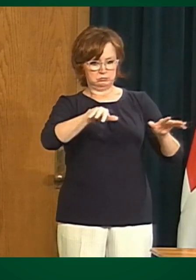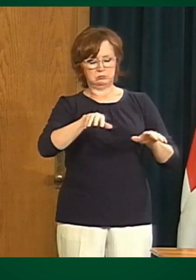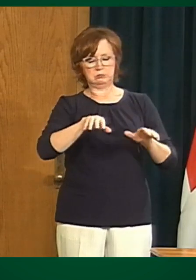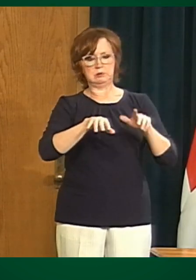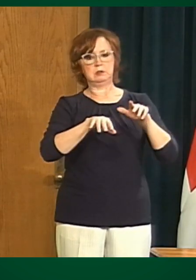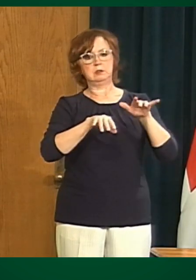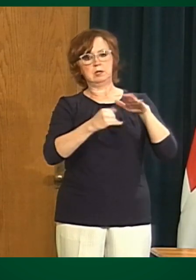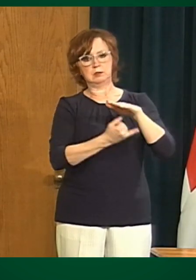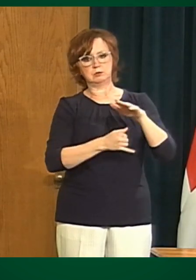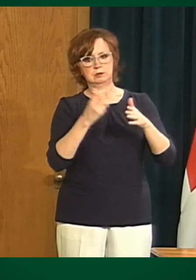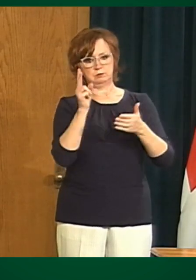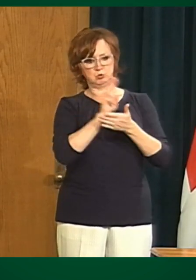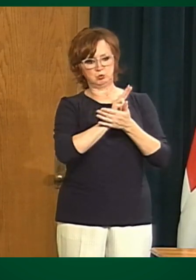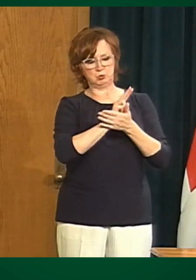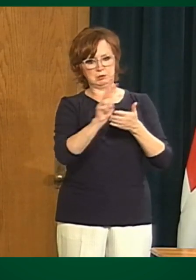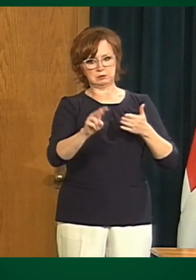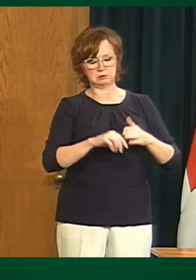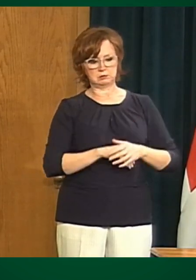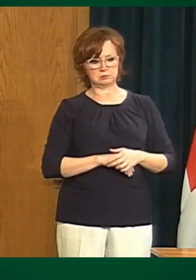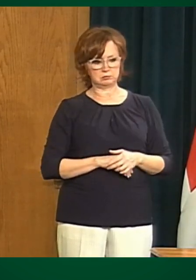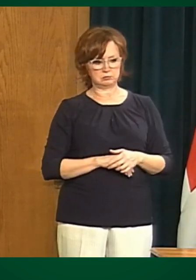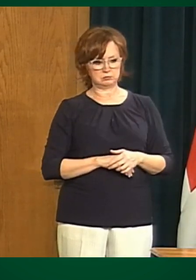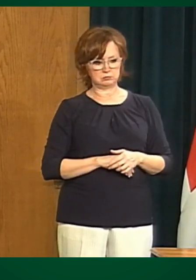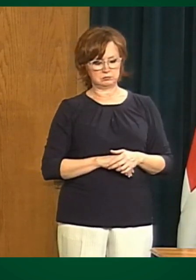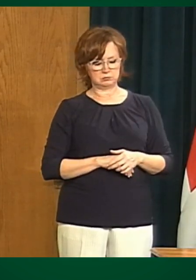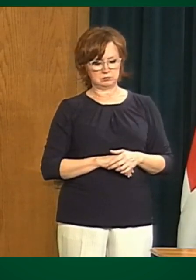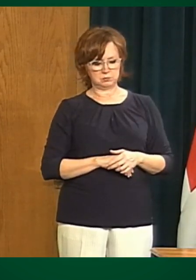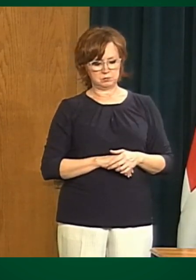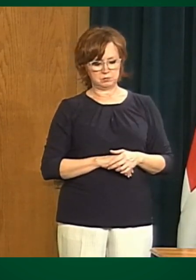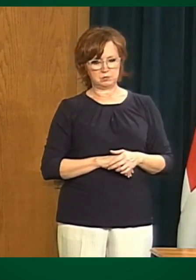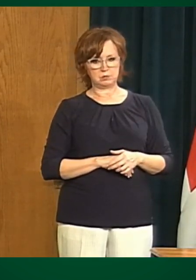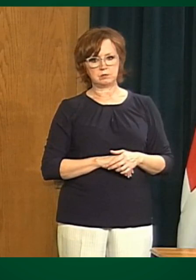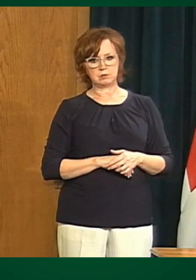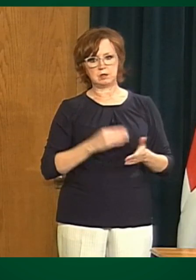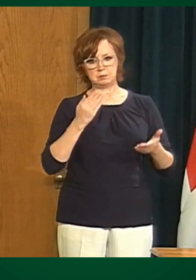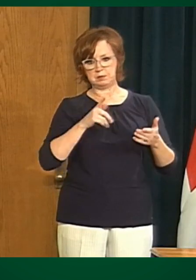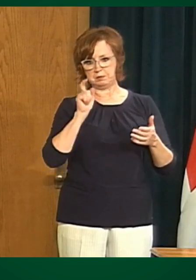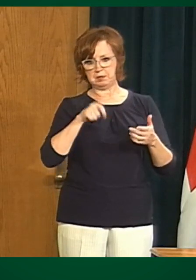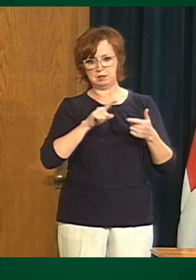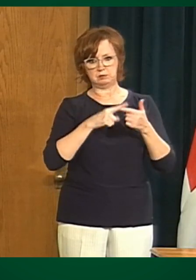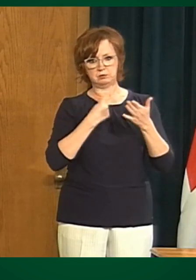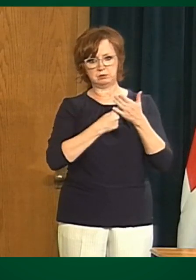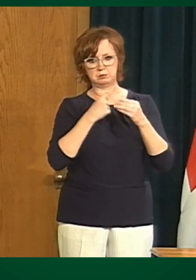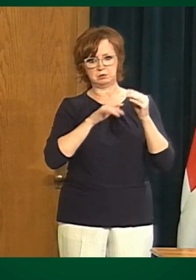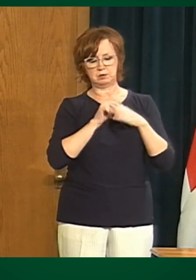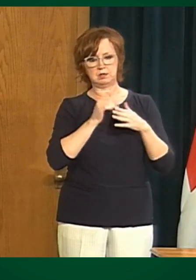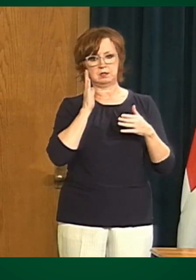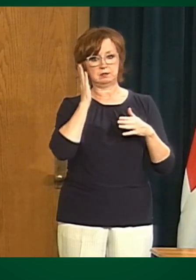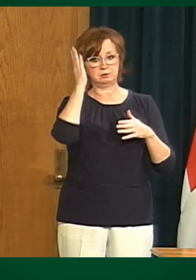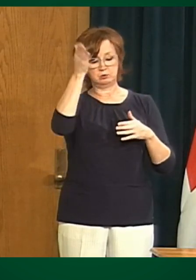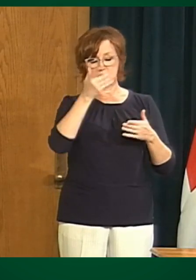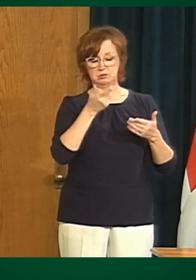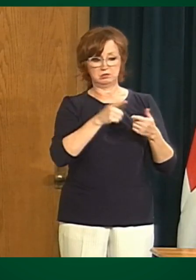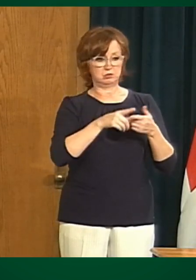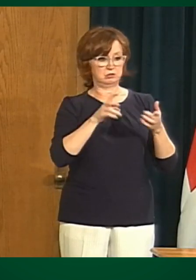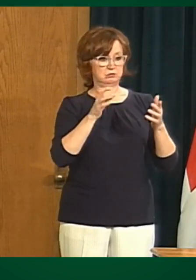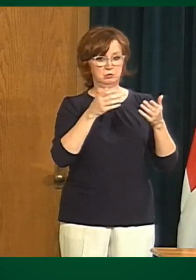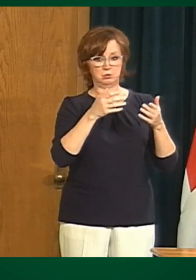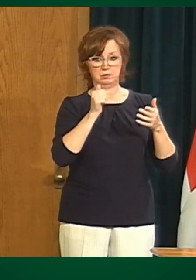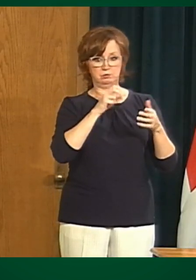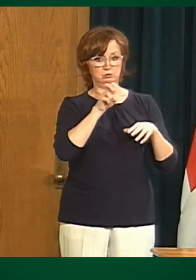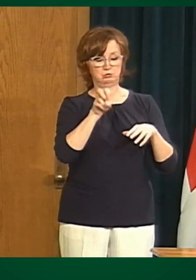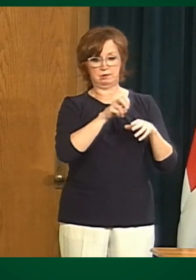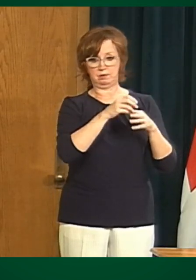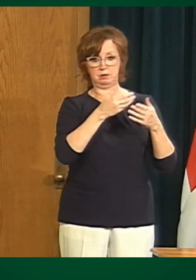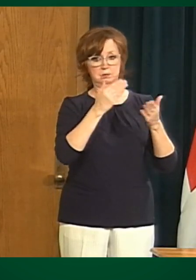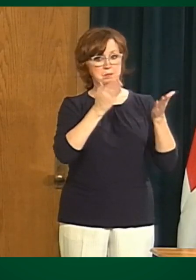not become a provincial issue. If it continues to grow, that may be a conversation that we may have. Follow-up, Steph? Yeah, you mentioned talking to the Loche's mayor